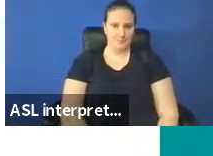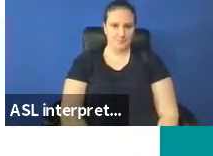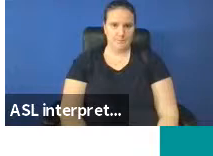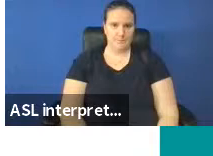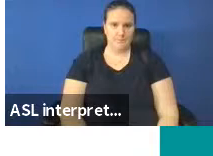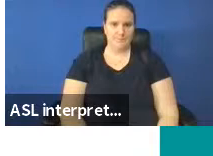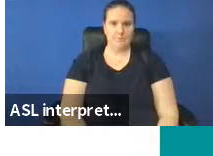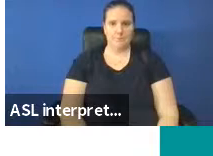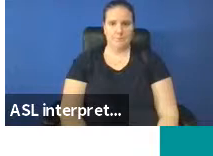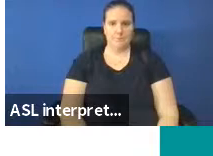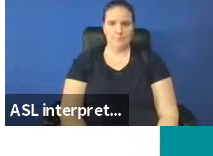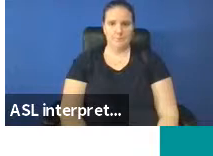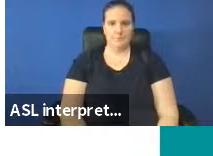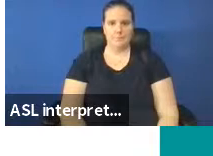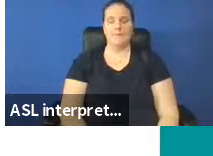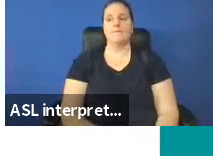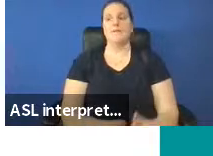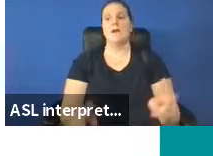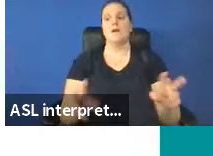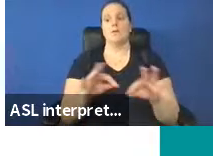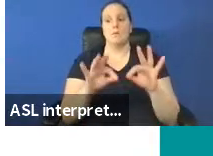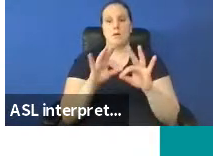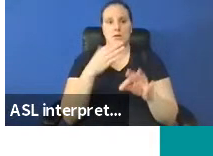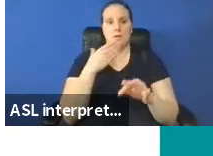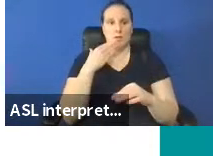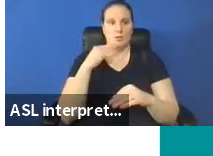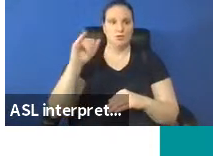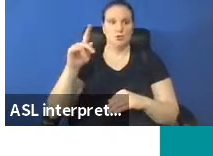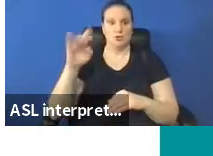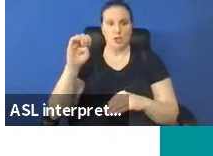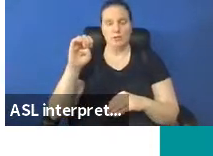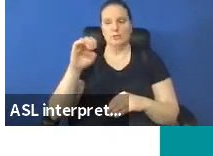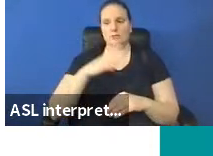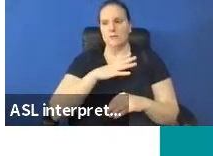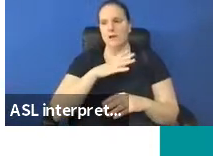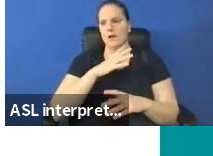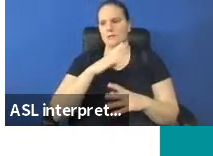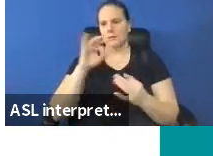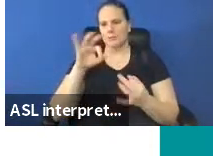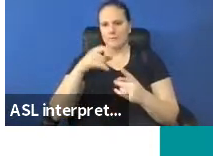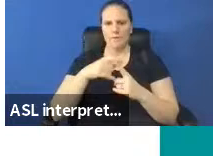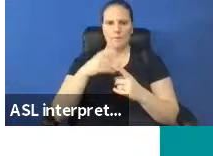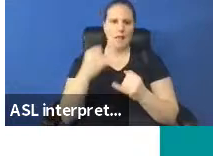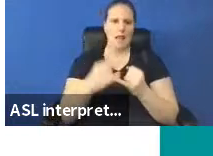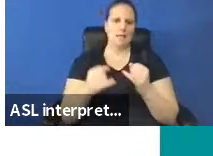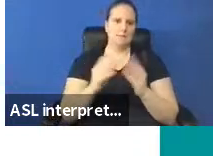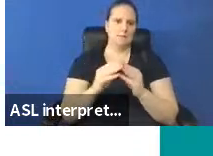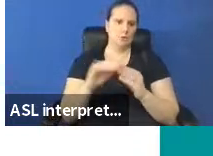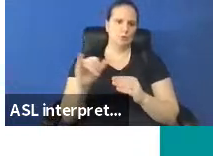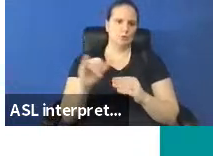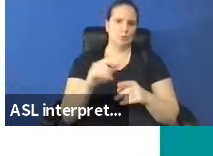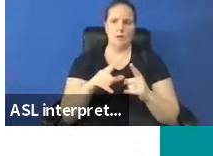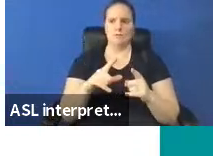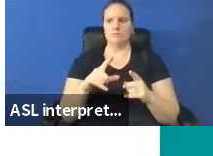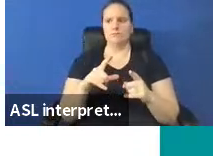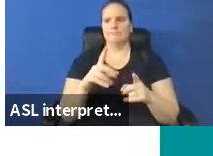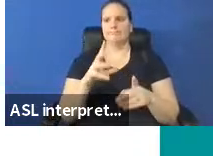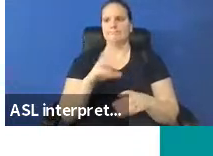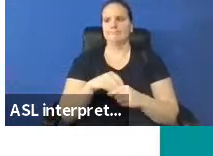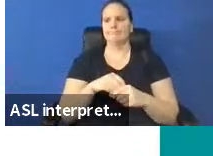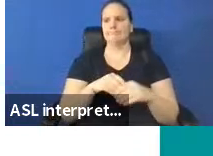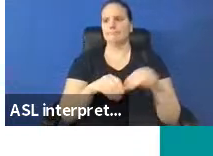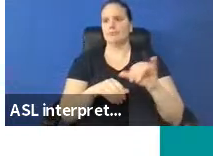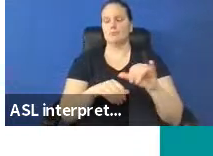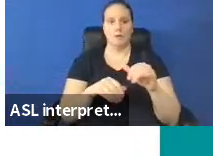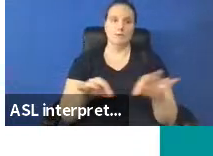Yes, very important. Thank you, Jake. Not only did we take the input from the last EAG meeting, but we also vetted that internally. So that's really